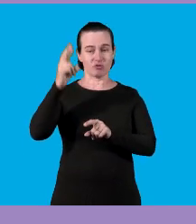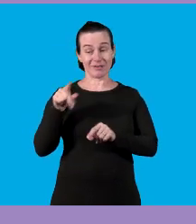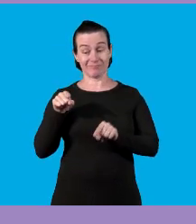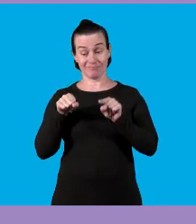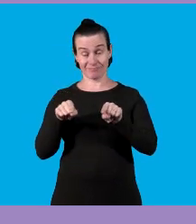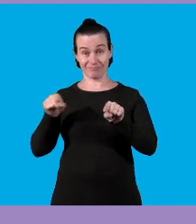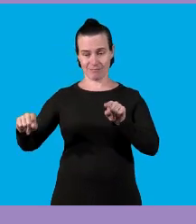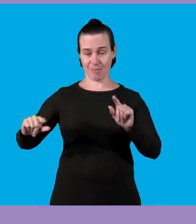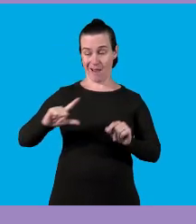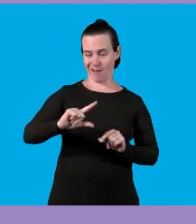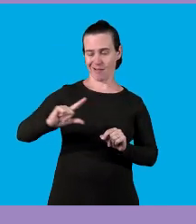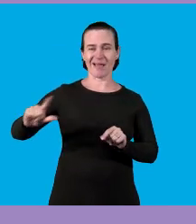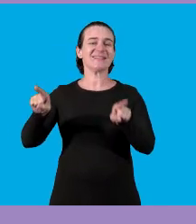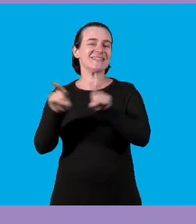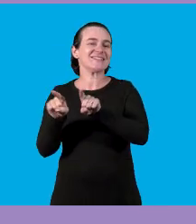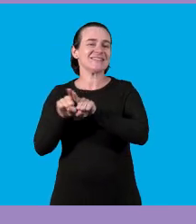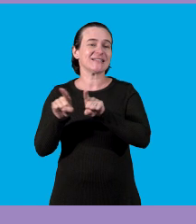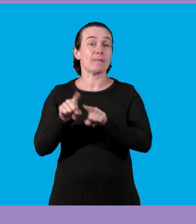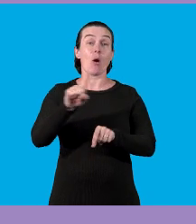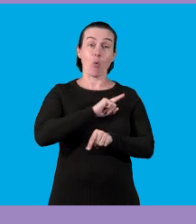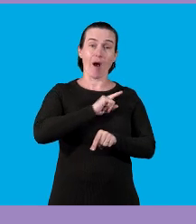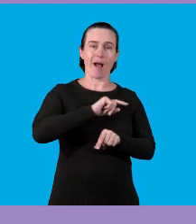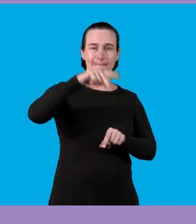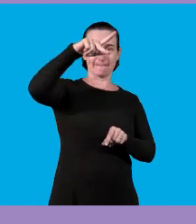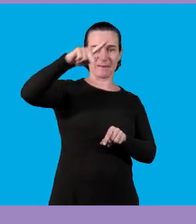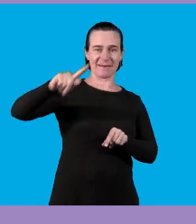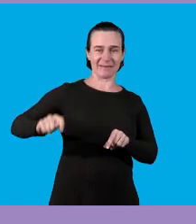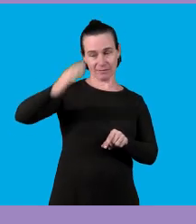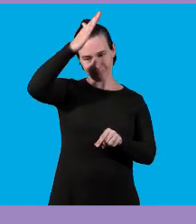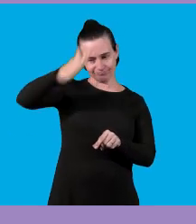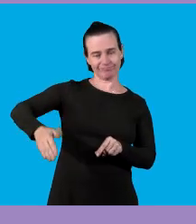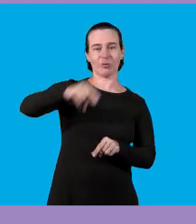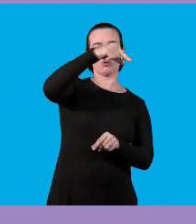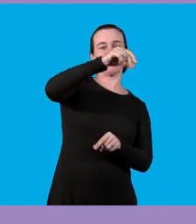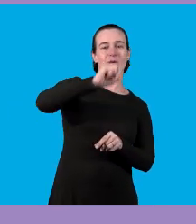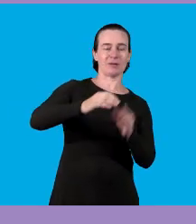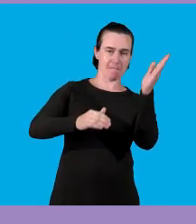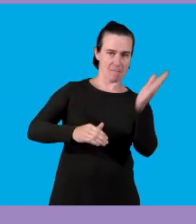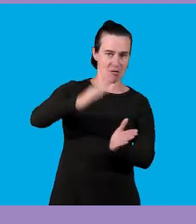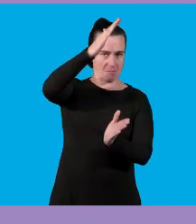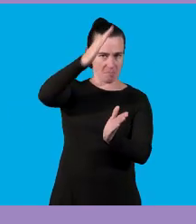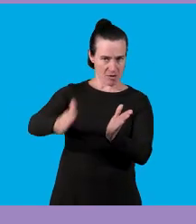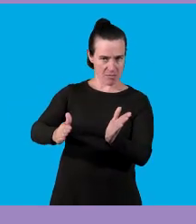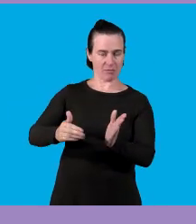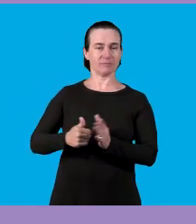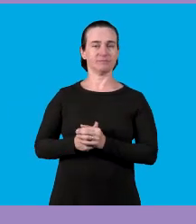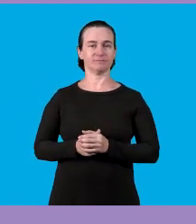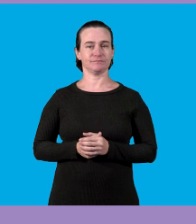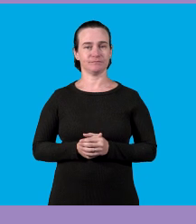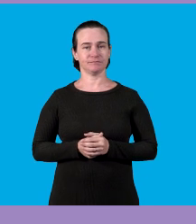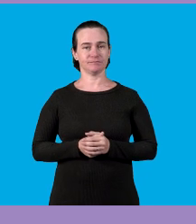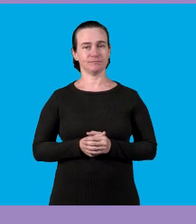reason, because PT is parallel to QS, therefore the corresponding angles are